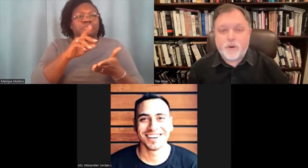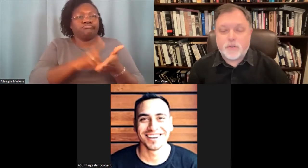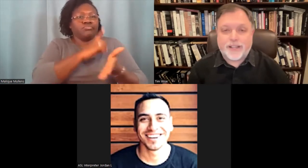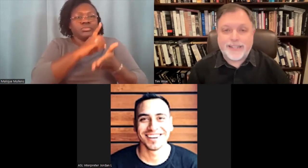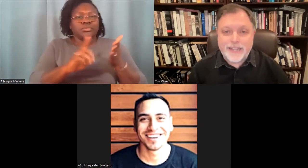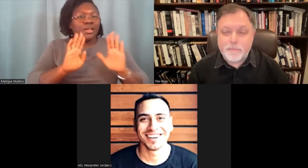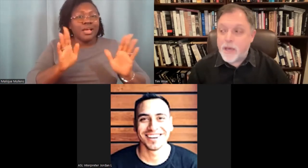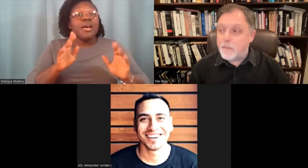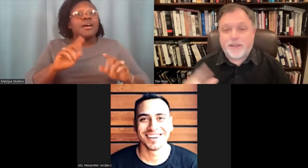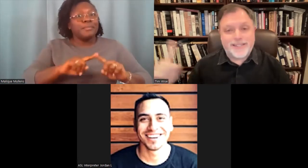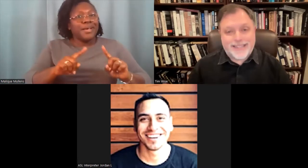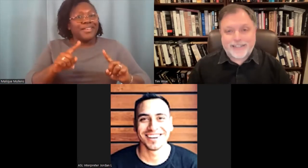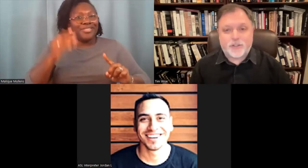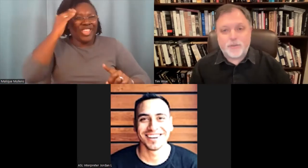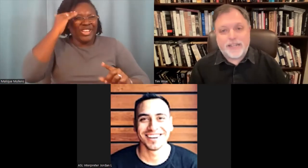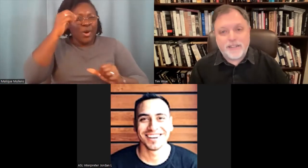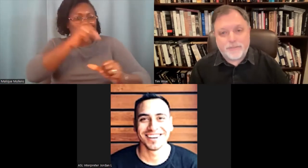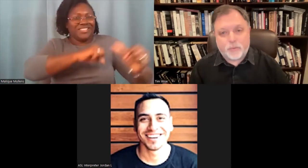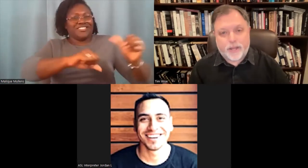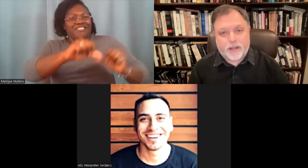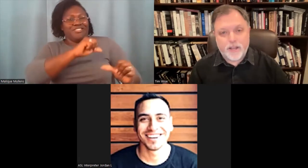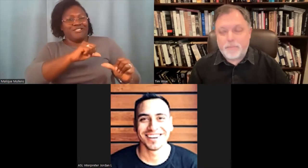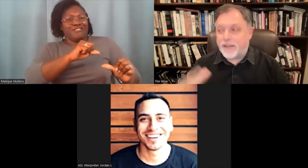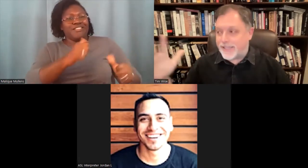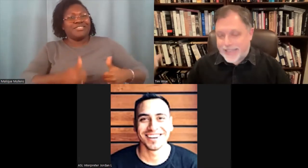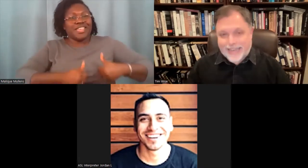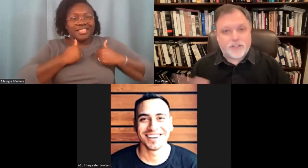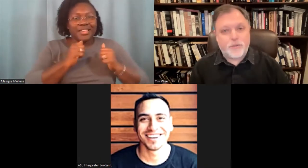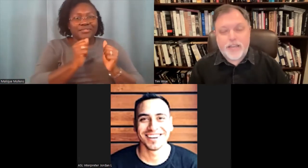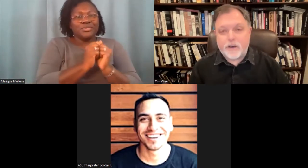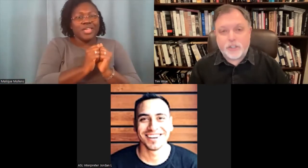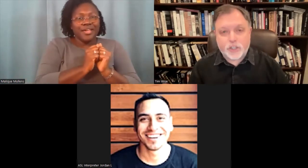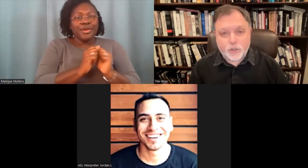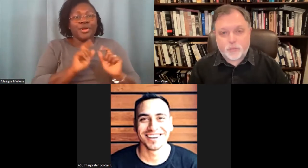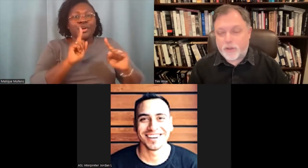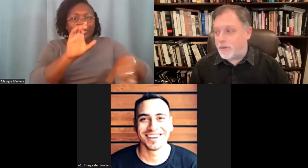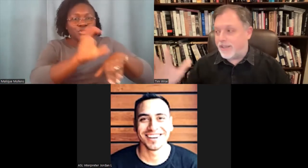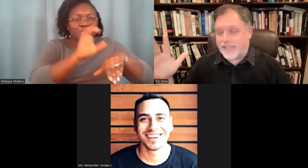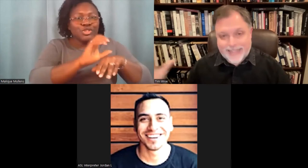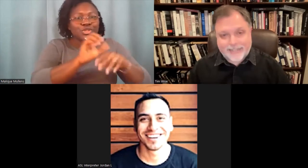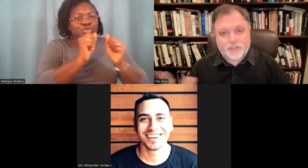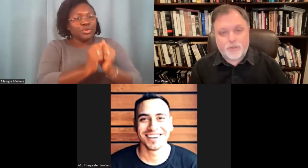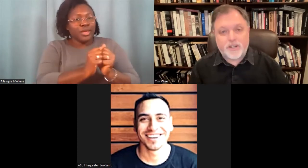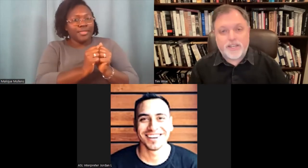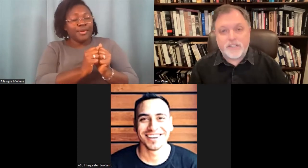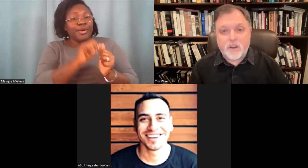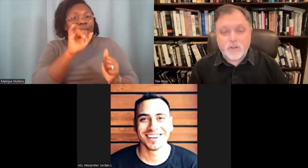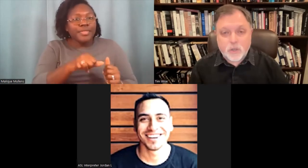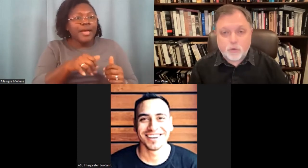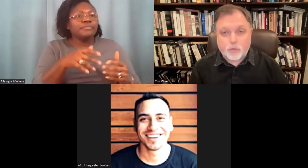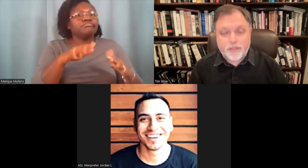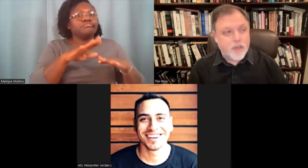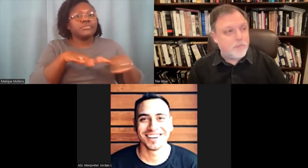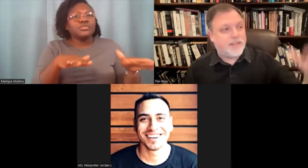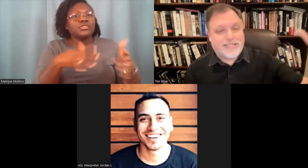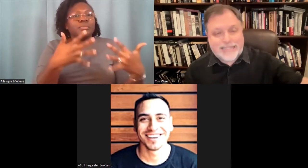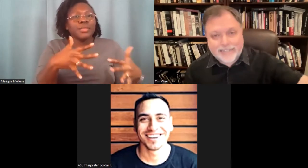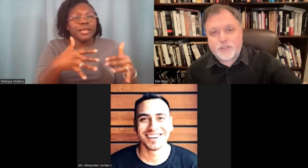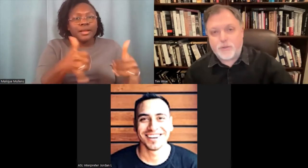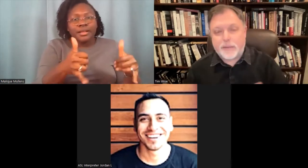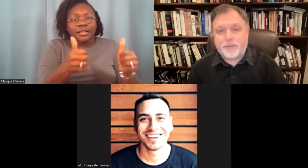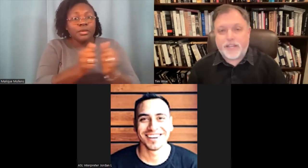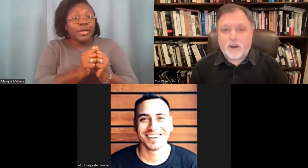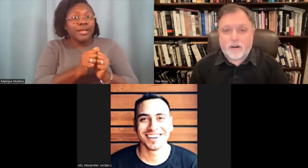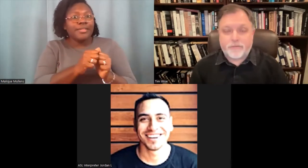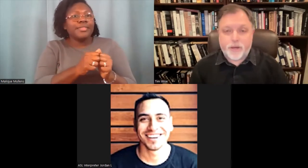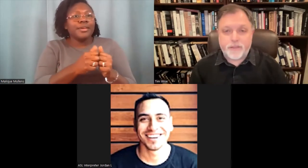to be folks like them because that's who they live around, because that's who they go to church with, because that's who their kids go to school with, because that's